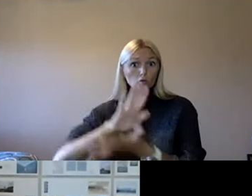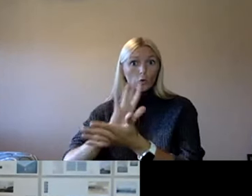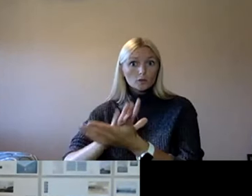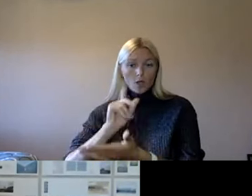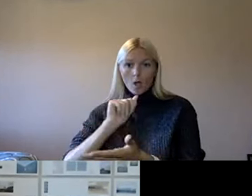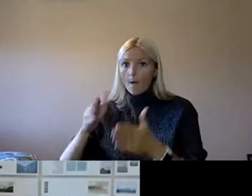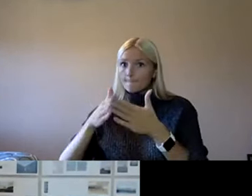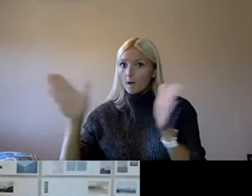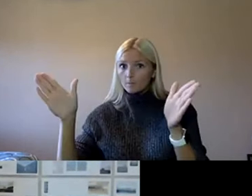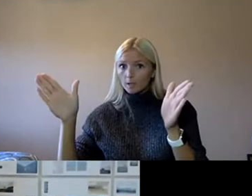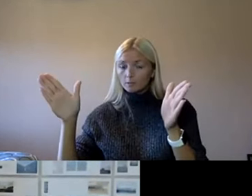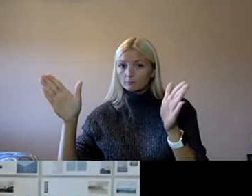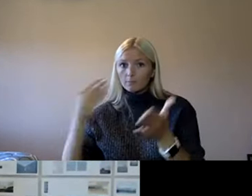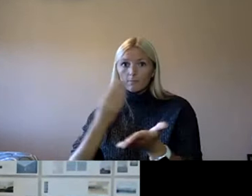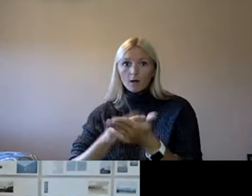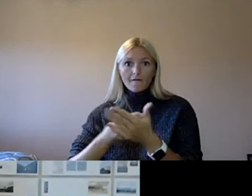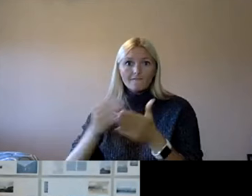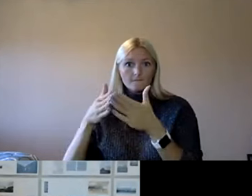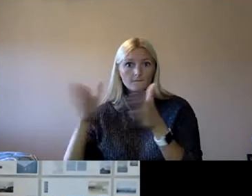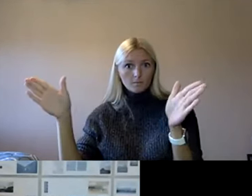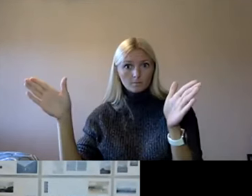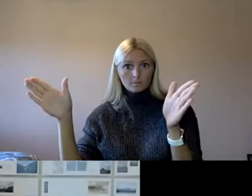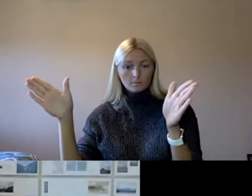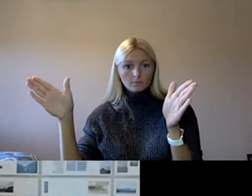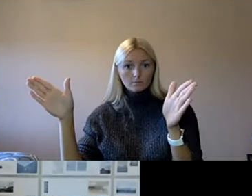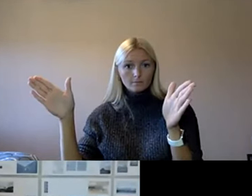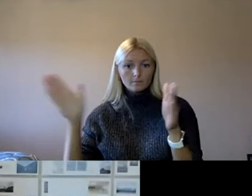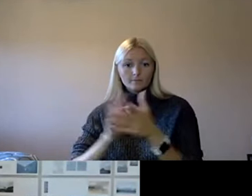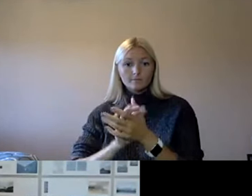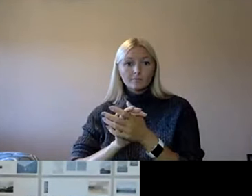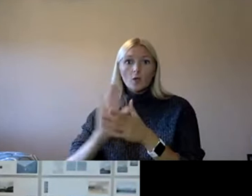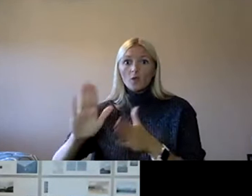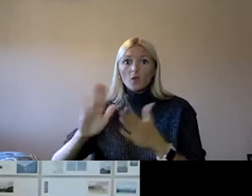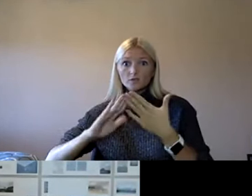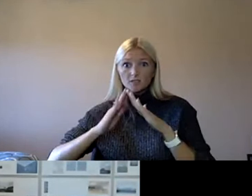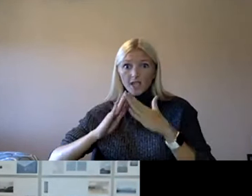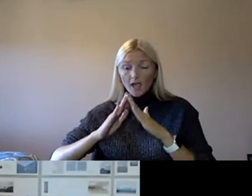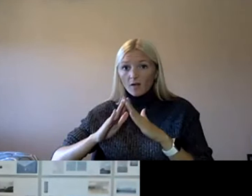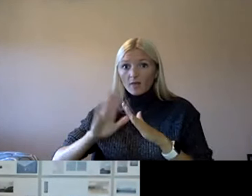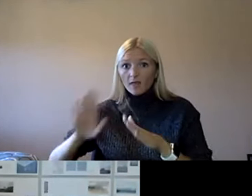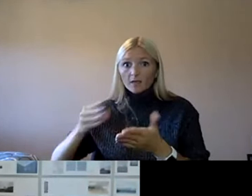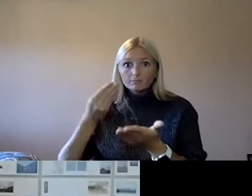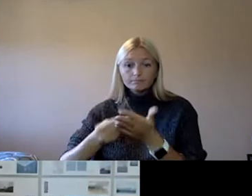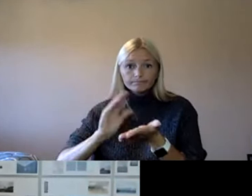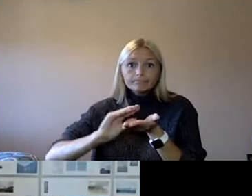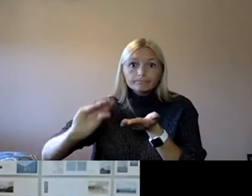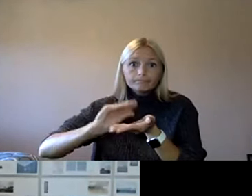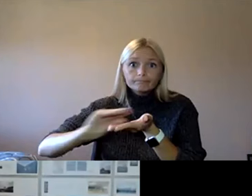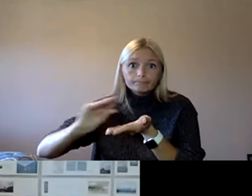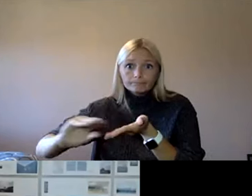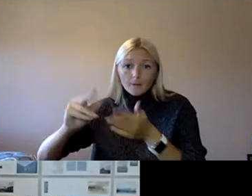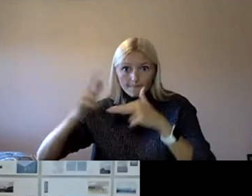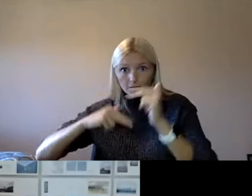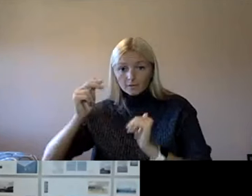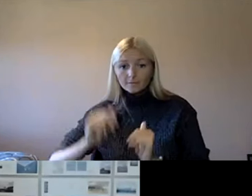The financing is public. So the municipalities, the villages, the towns that finance the building. But